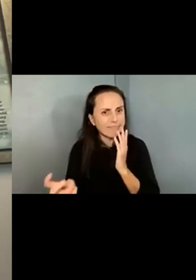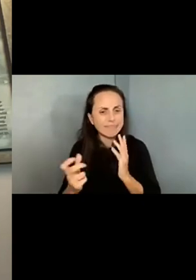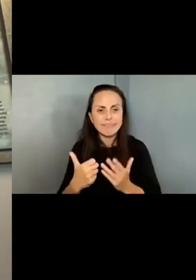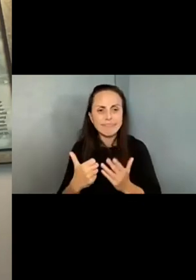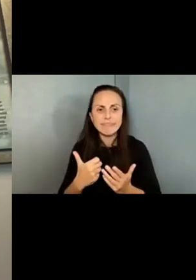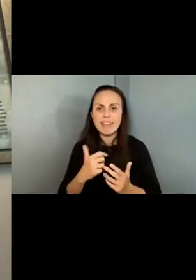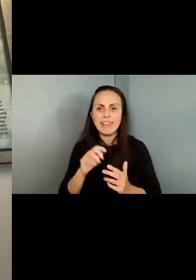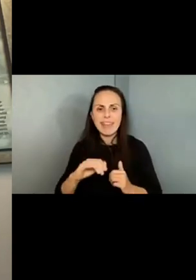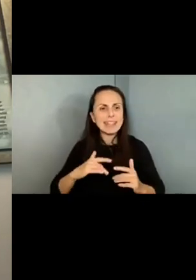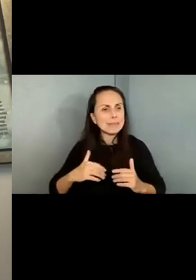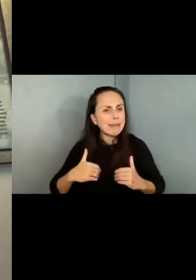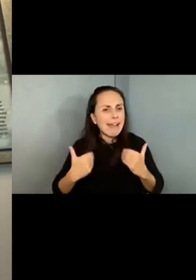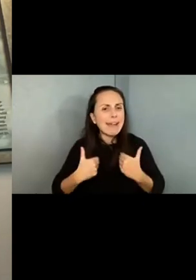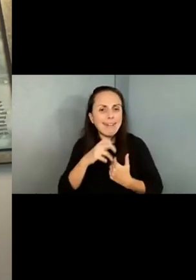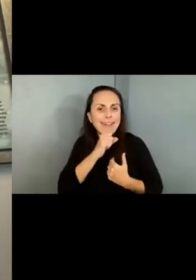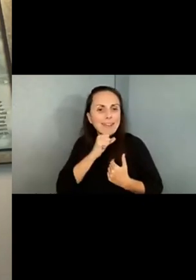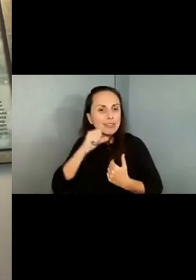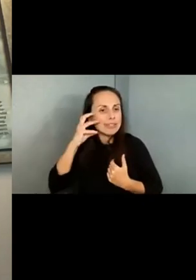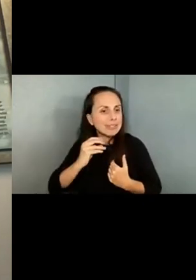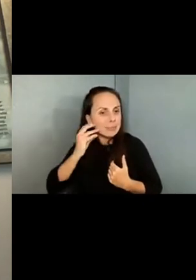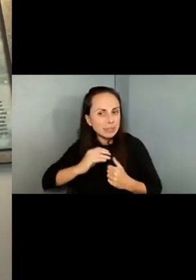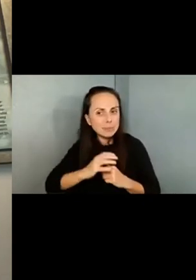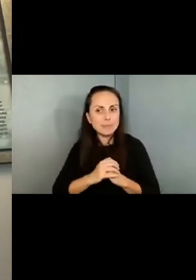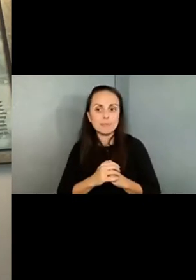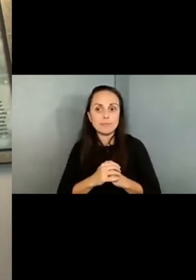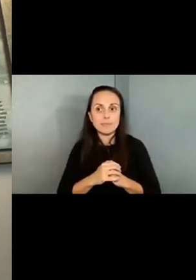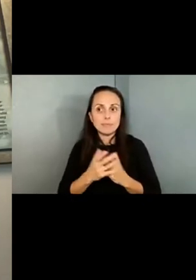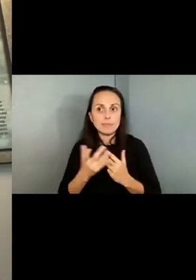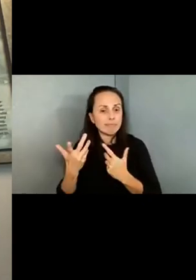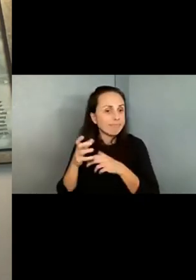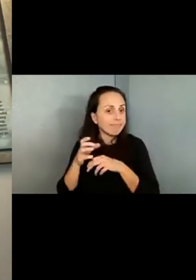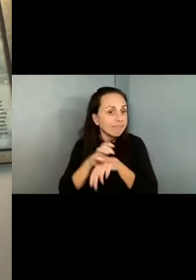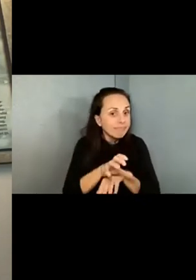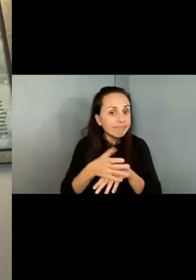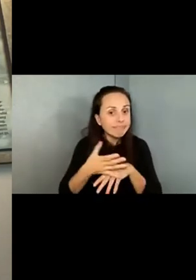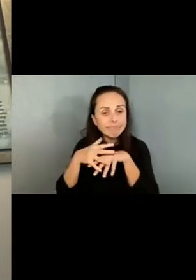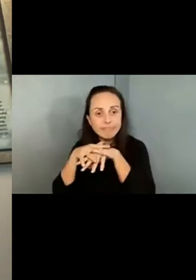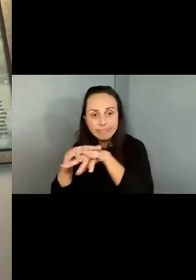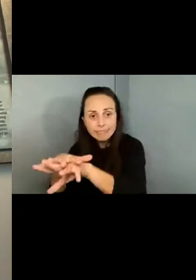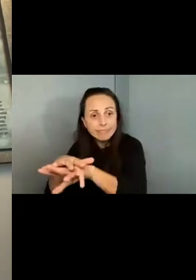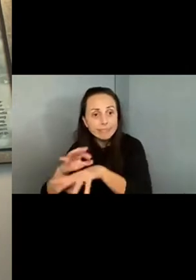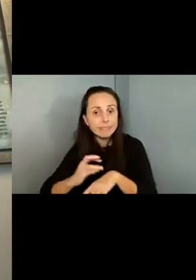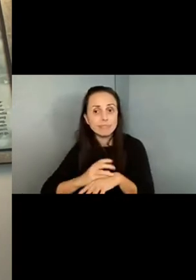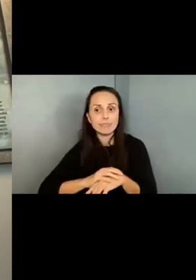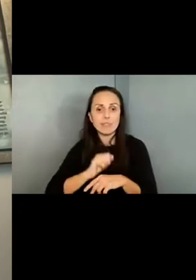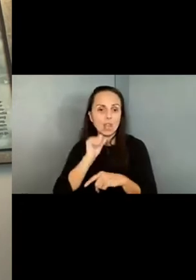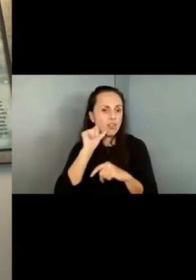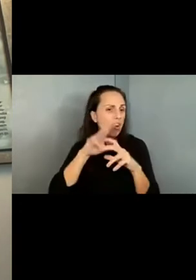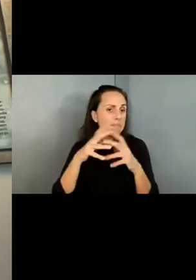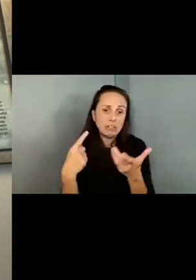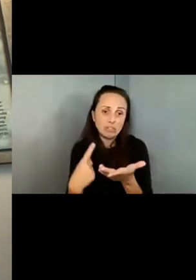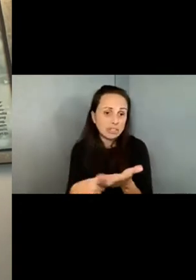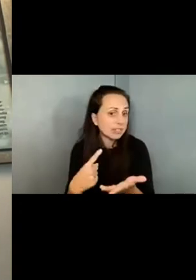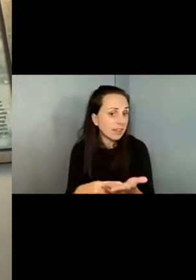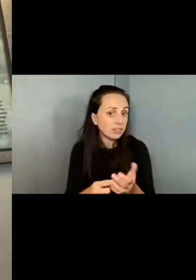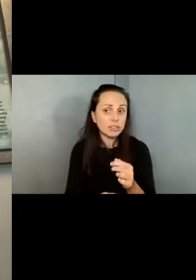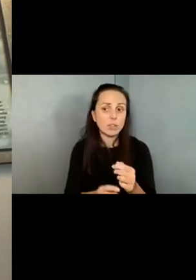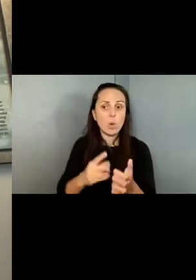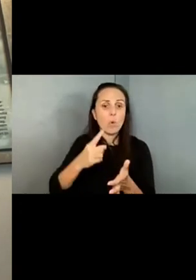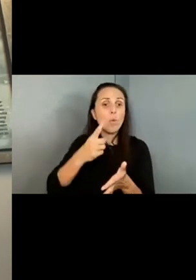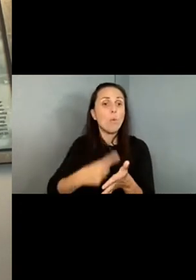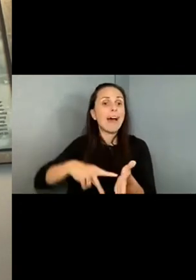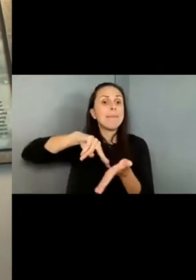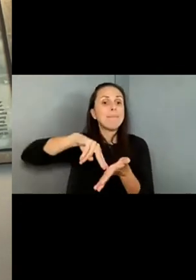So that was my early experience was assimilation, very little discussion of what it meant